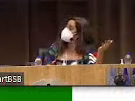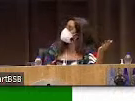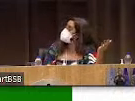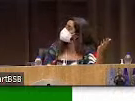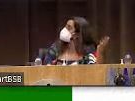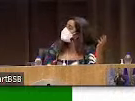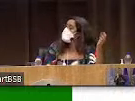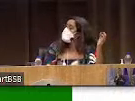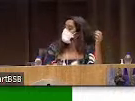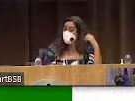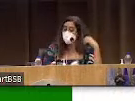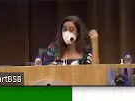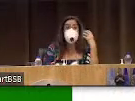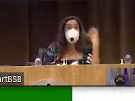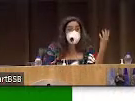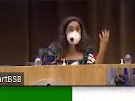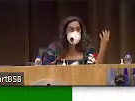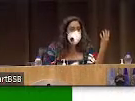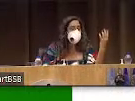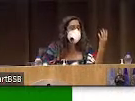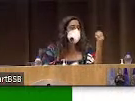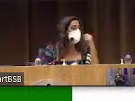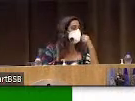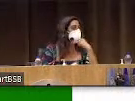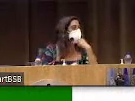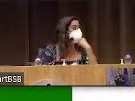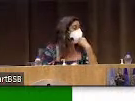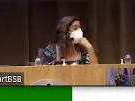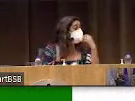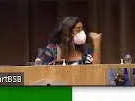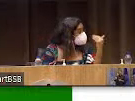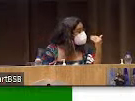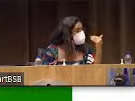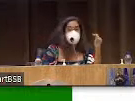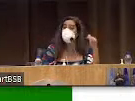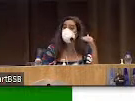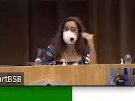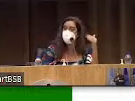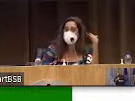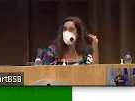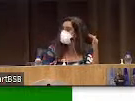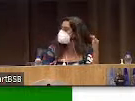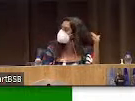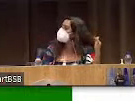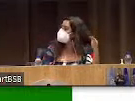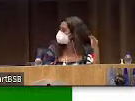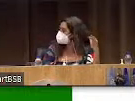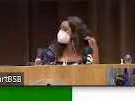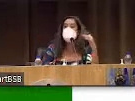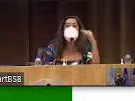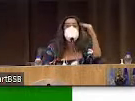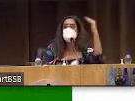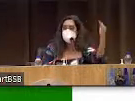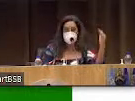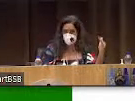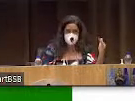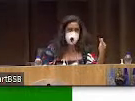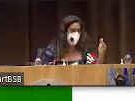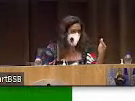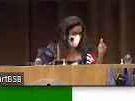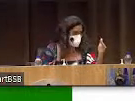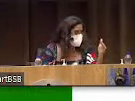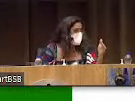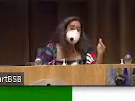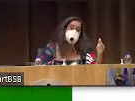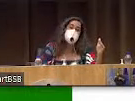conclusions that we need to certify is that Omicron in 2022 don't doesn't